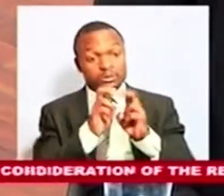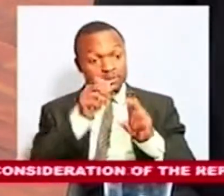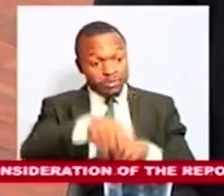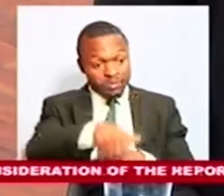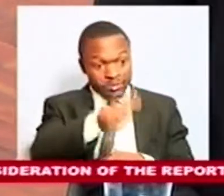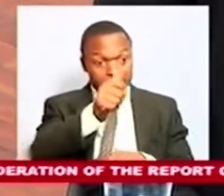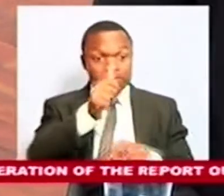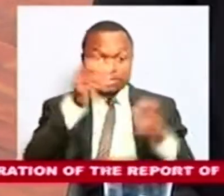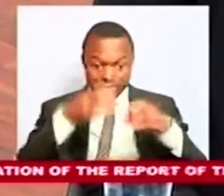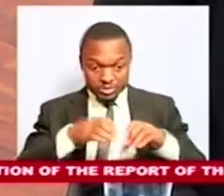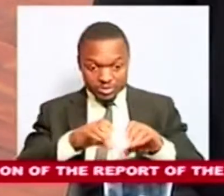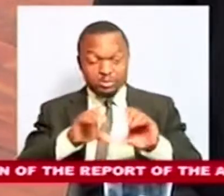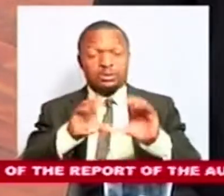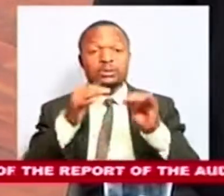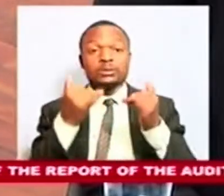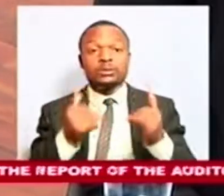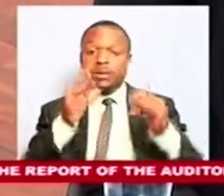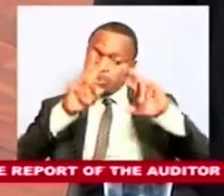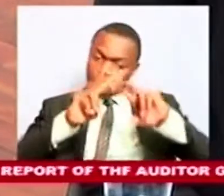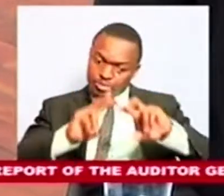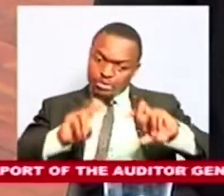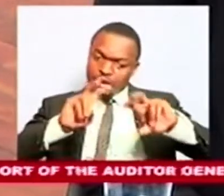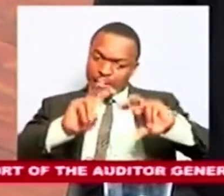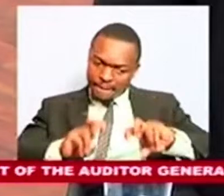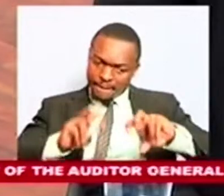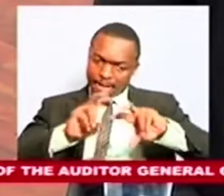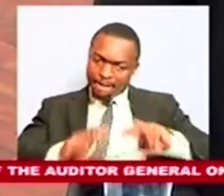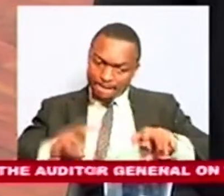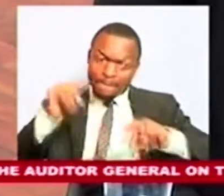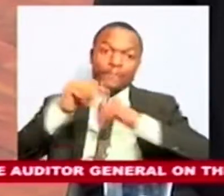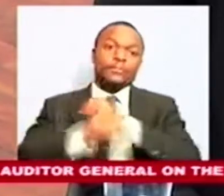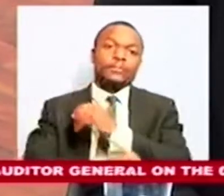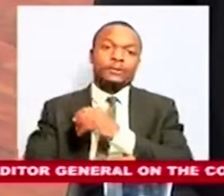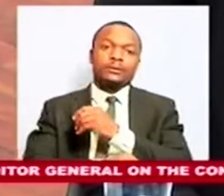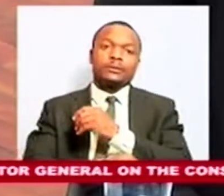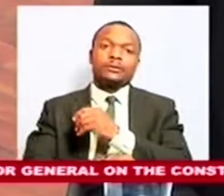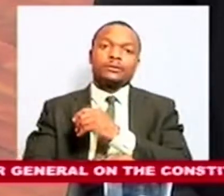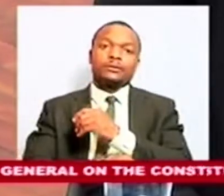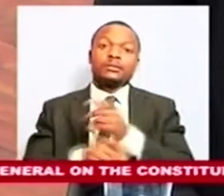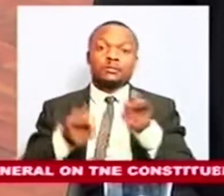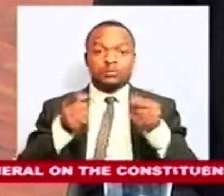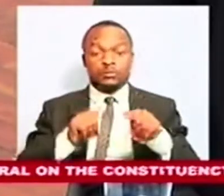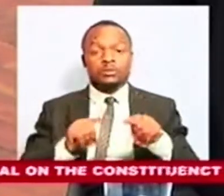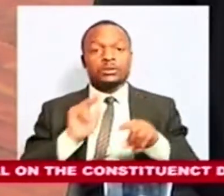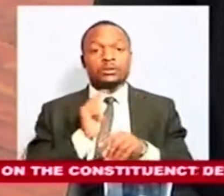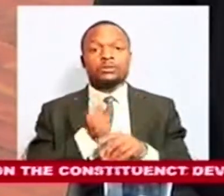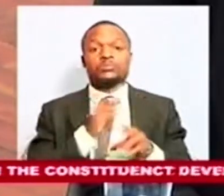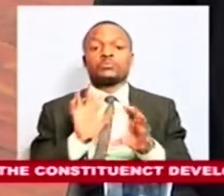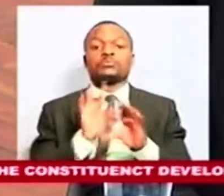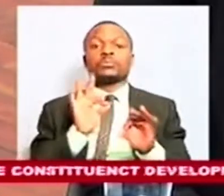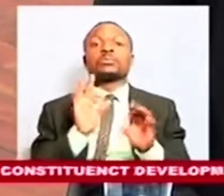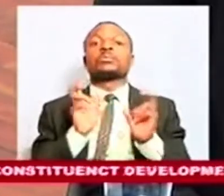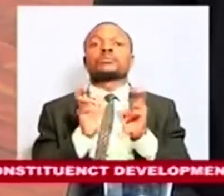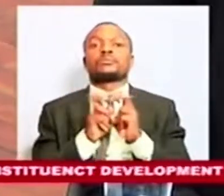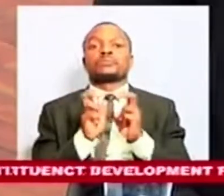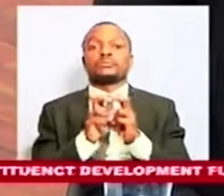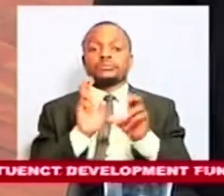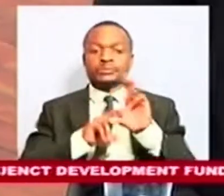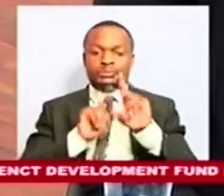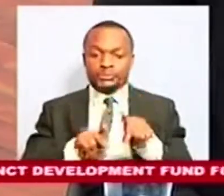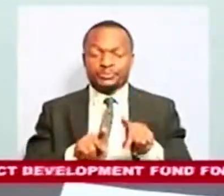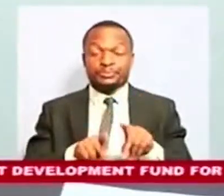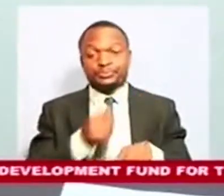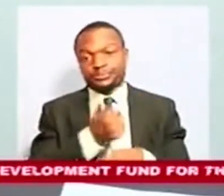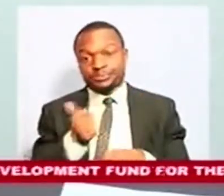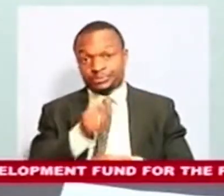we proceeded now to search wherever possible until we found the contract, Honorable Chair. Yes,